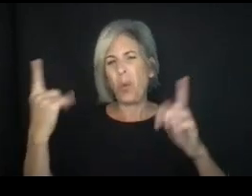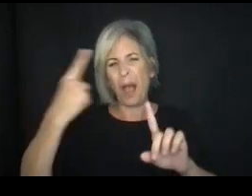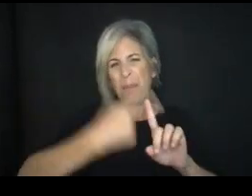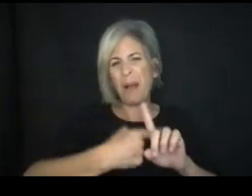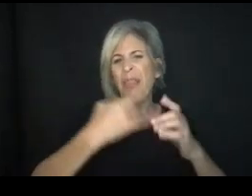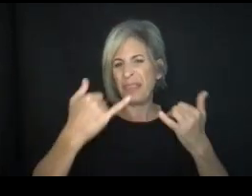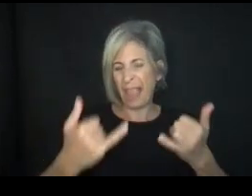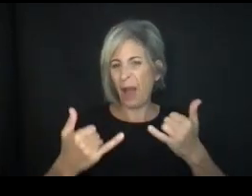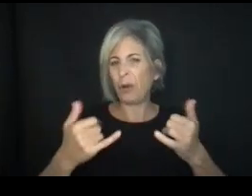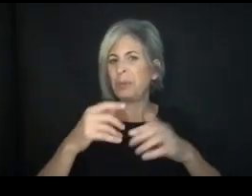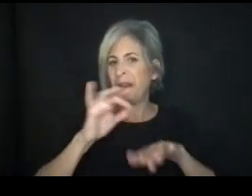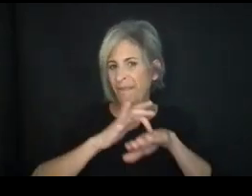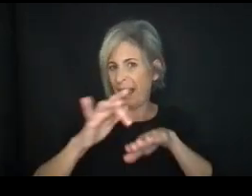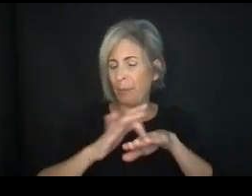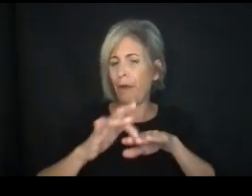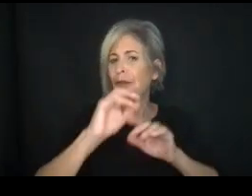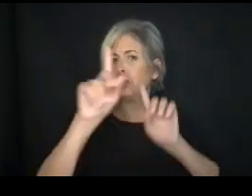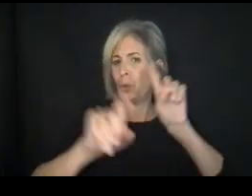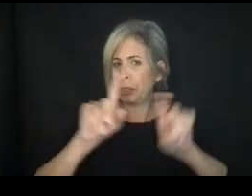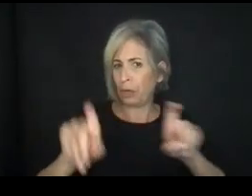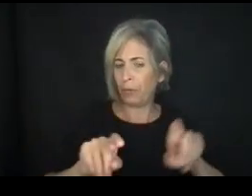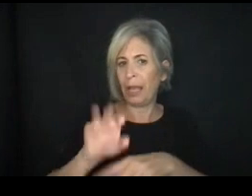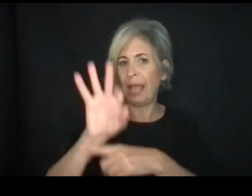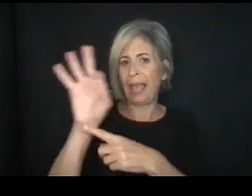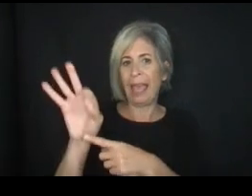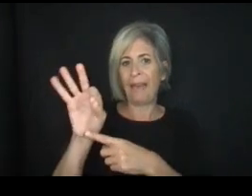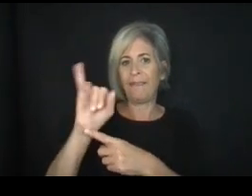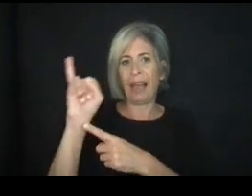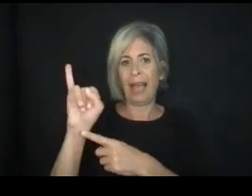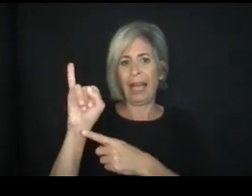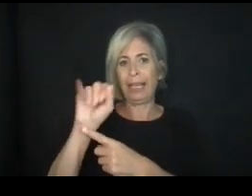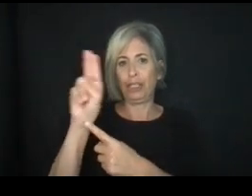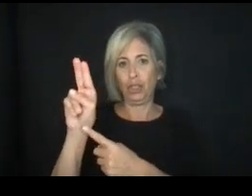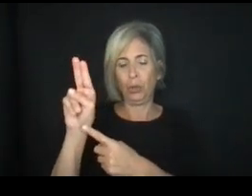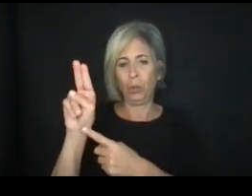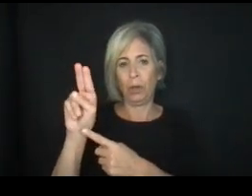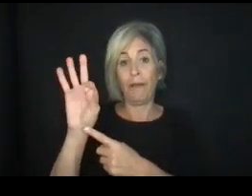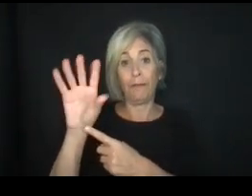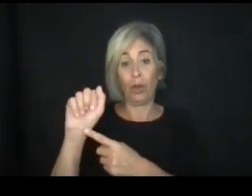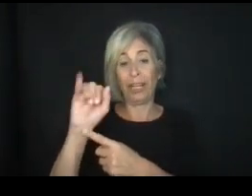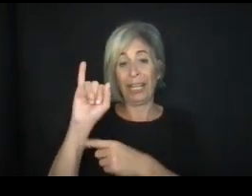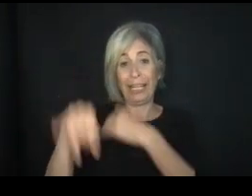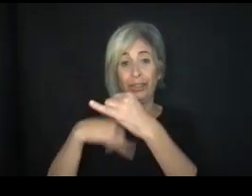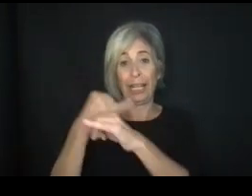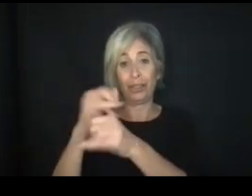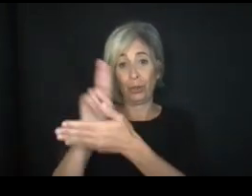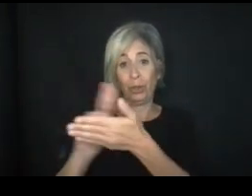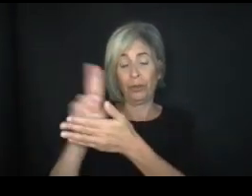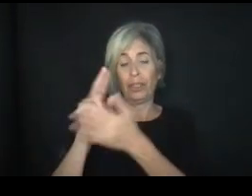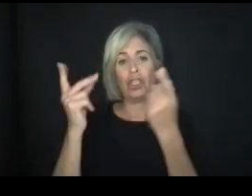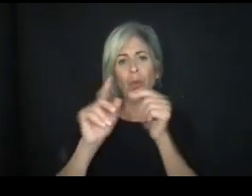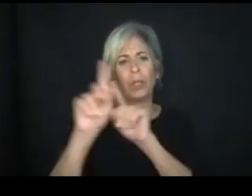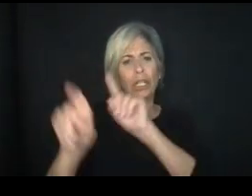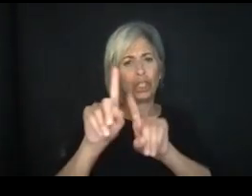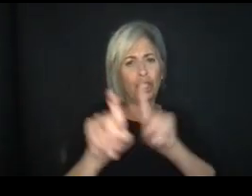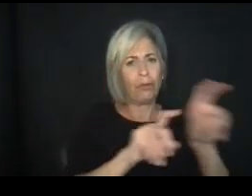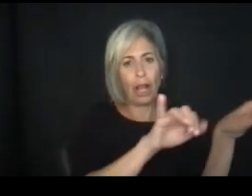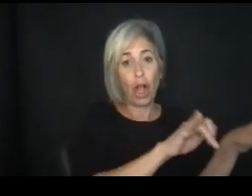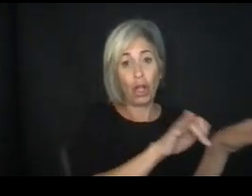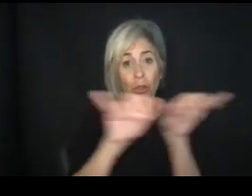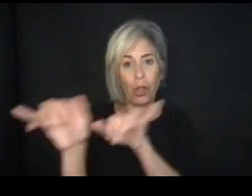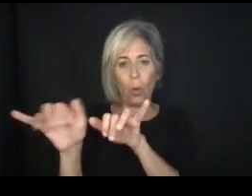now? They also have FIU, Florida International University, is also doing another type of survey so